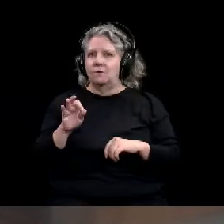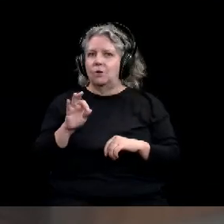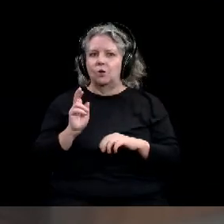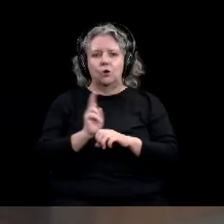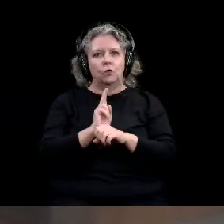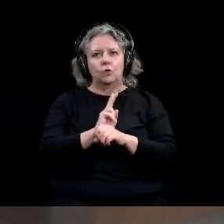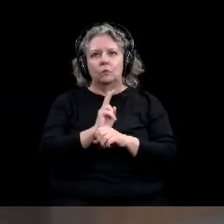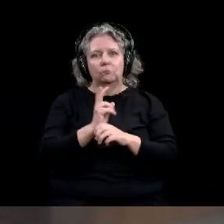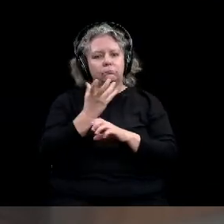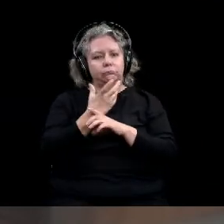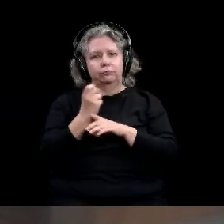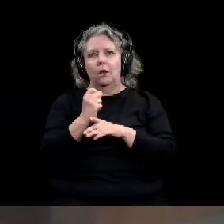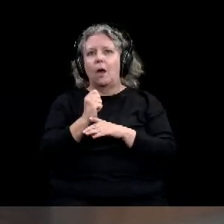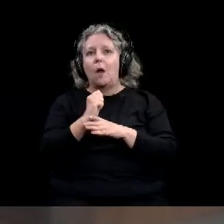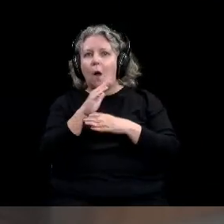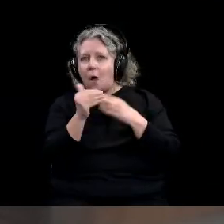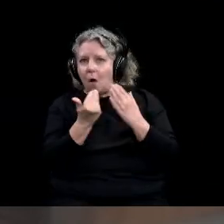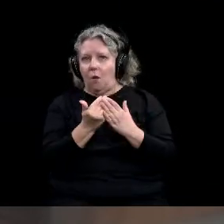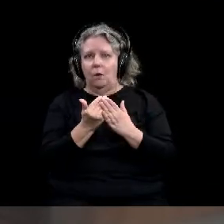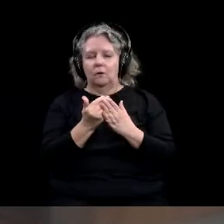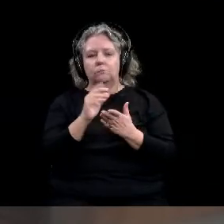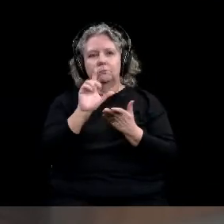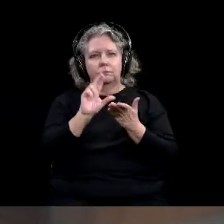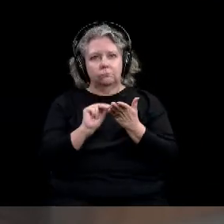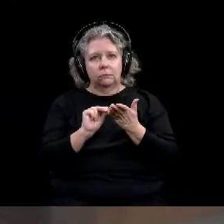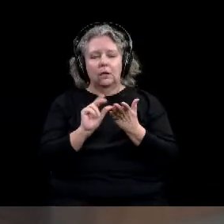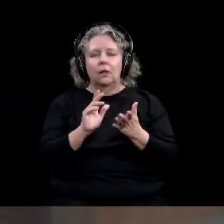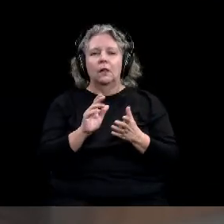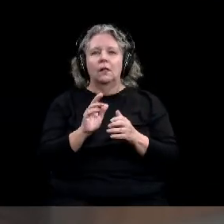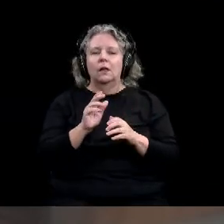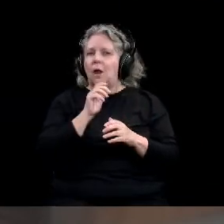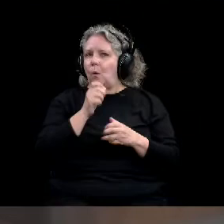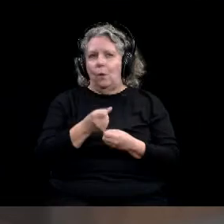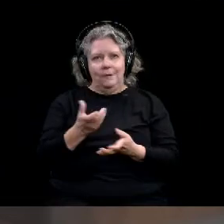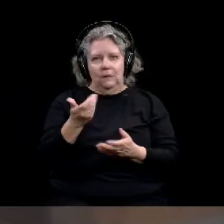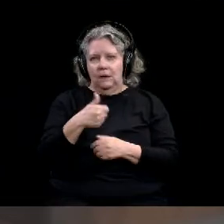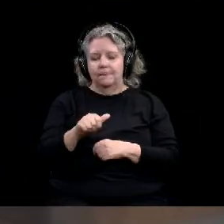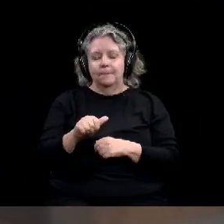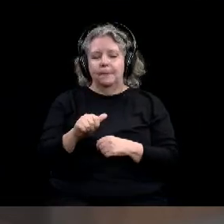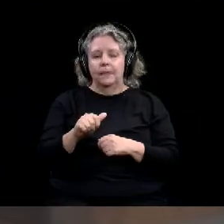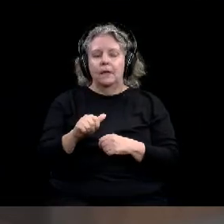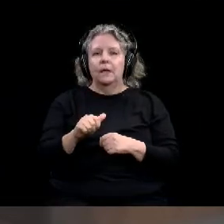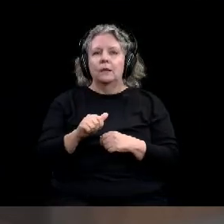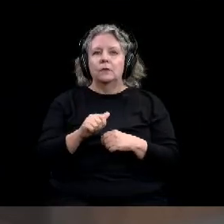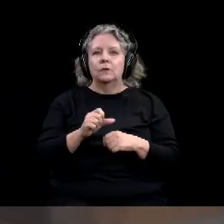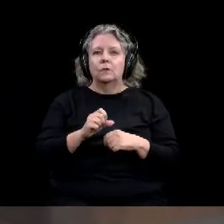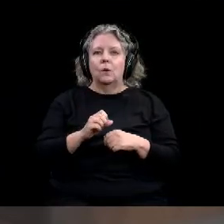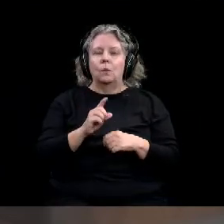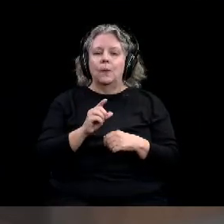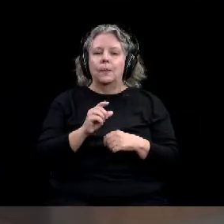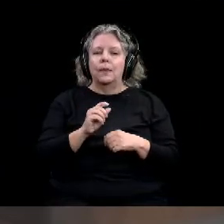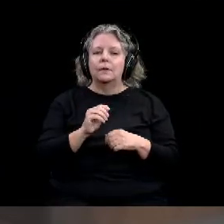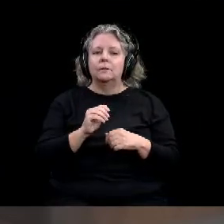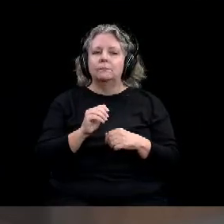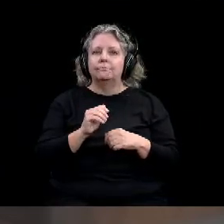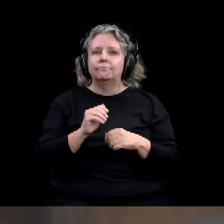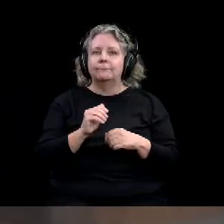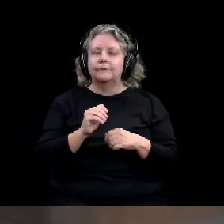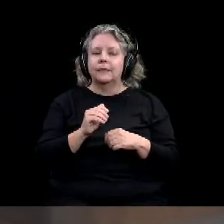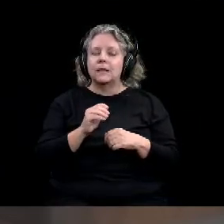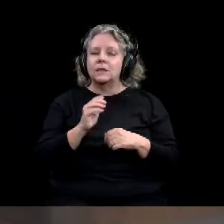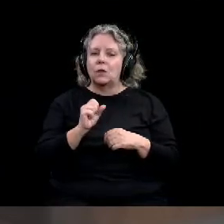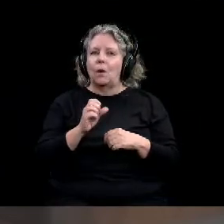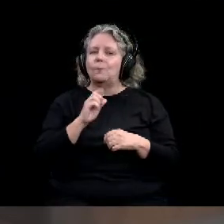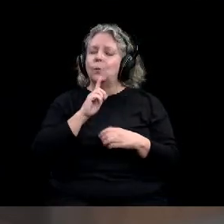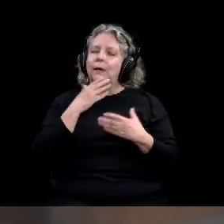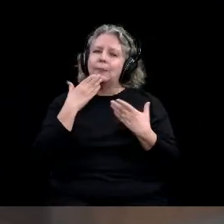1,618 people were able to be vaccinated in the 2-day clinic, and I am so thankful for the care and effort our staff, partners, and